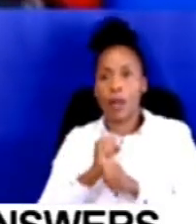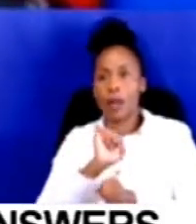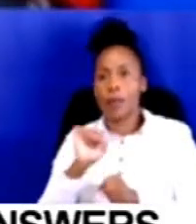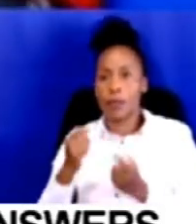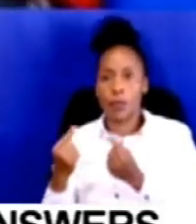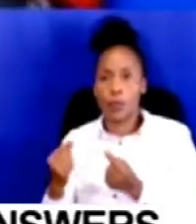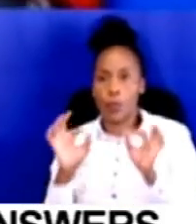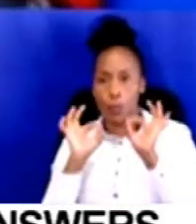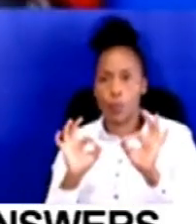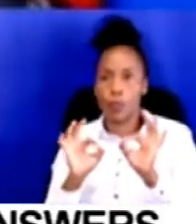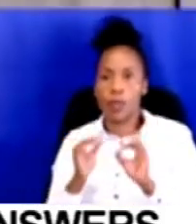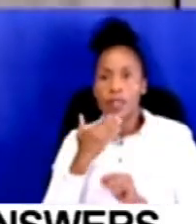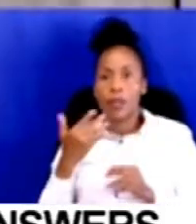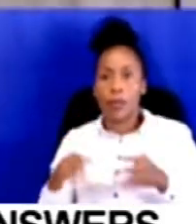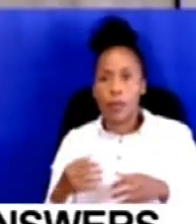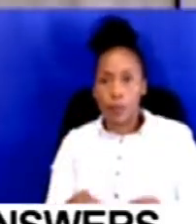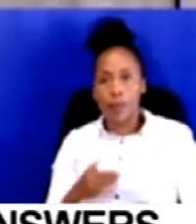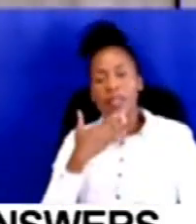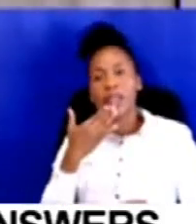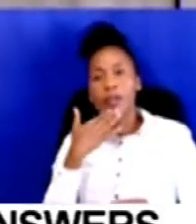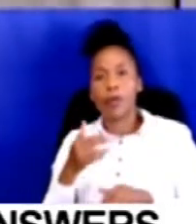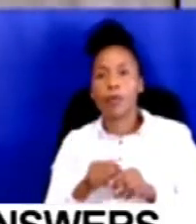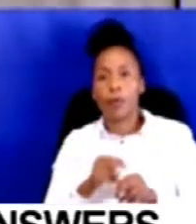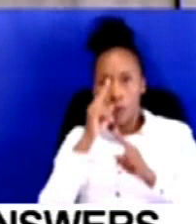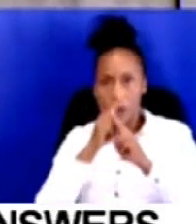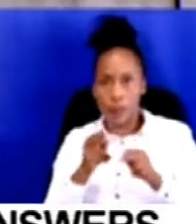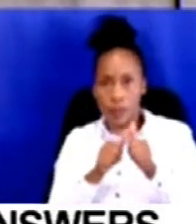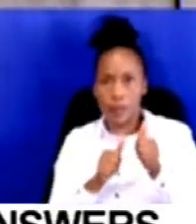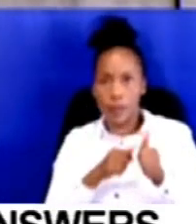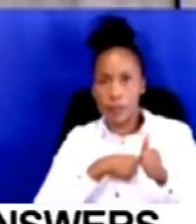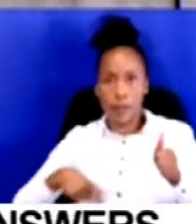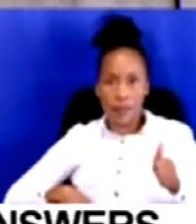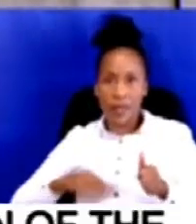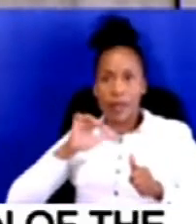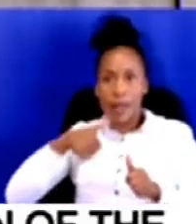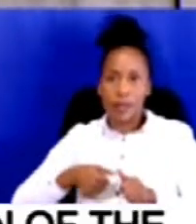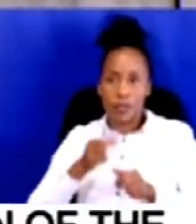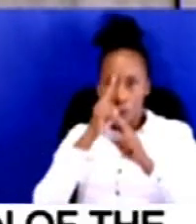much. Thank you, Honourable Deputy President. The next will be Honourable Mokause.